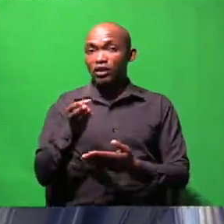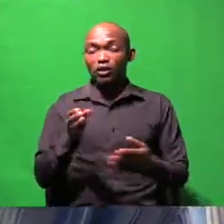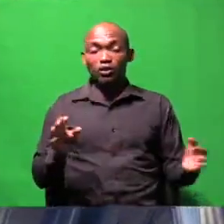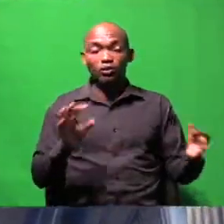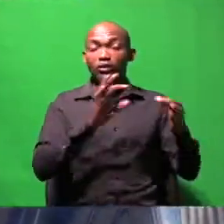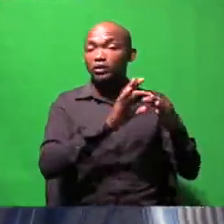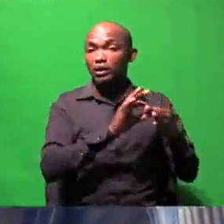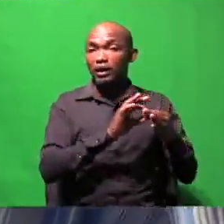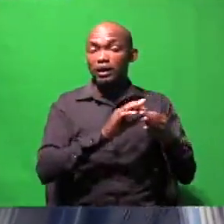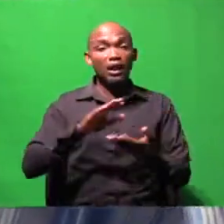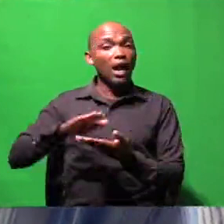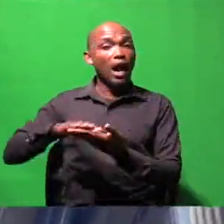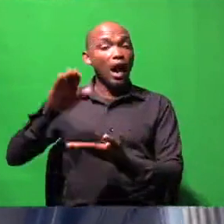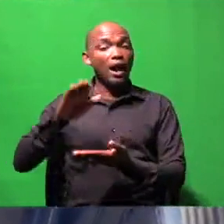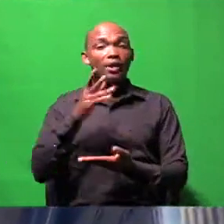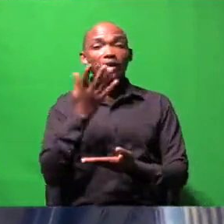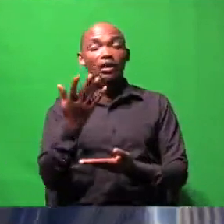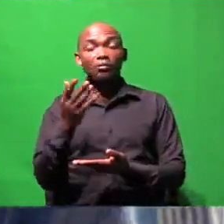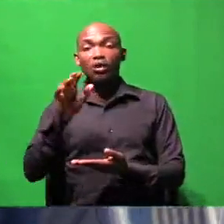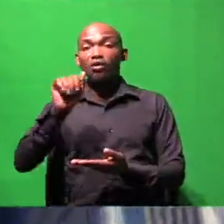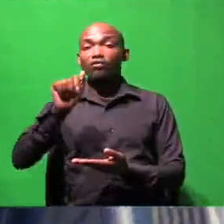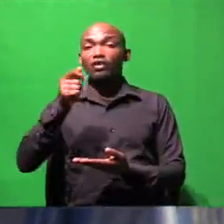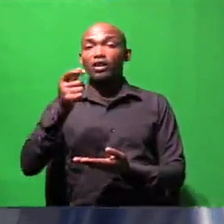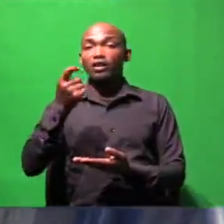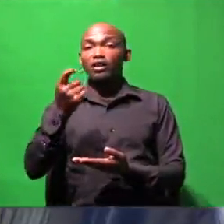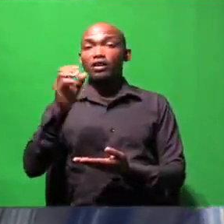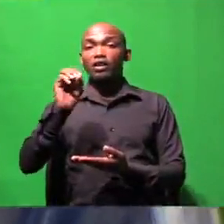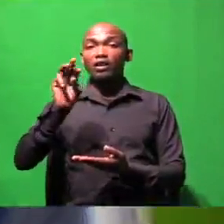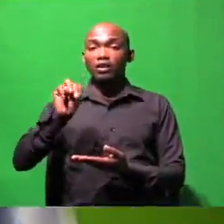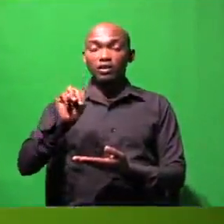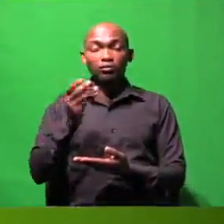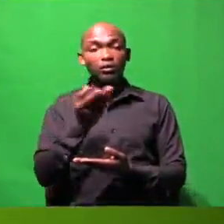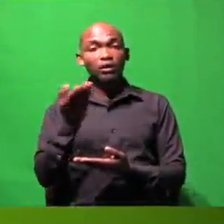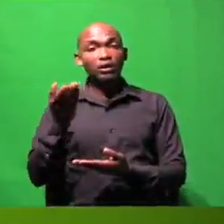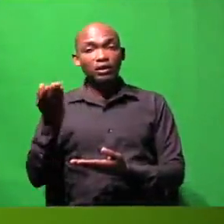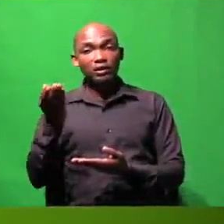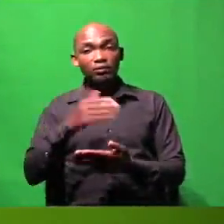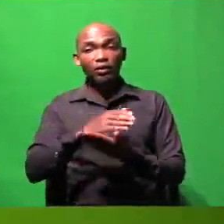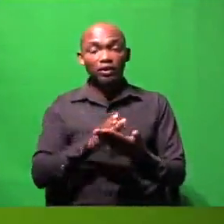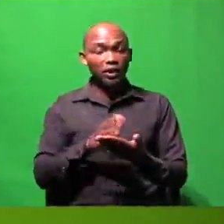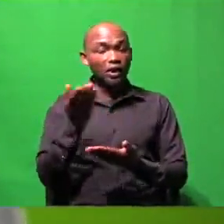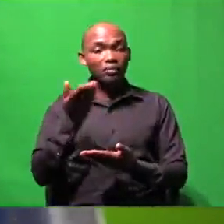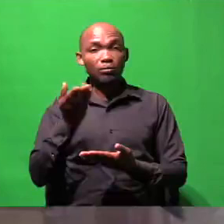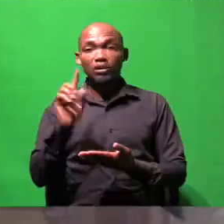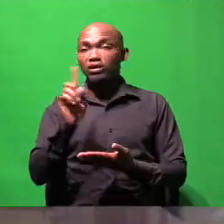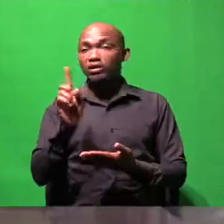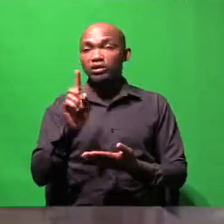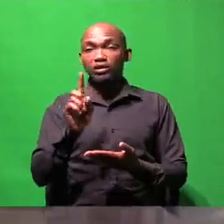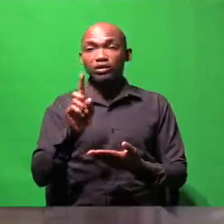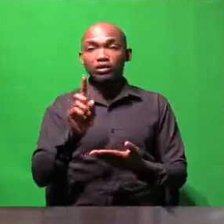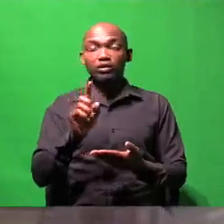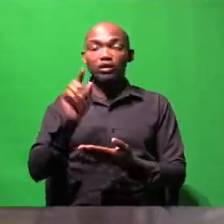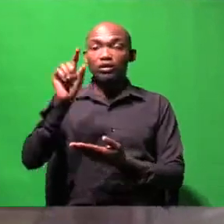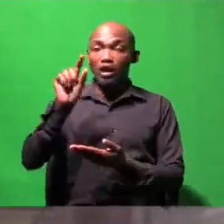a higher number of atoms and some contain in lower number of atoms in the same